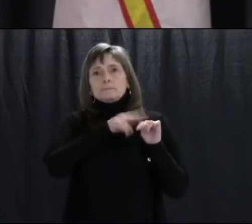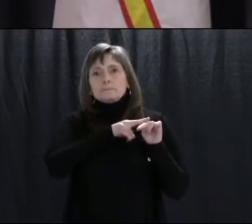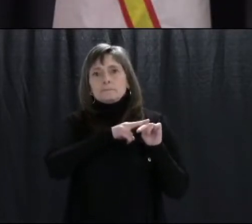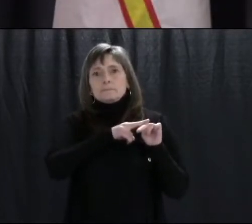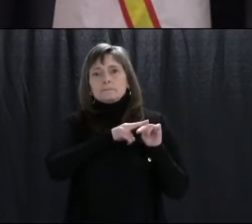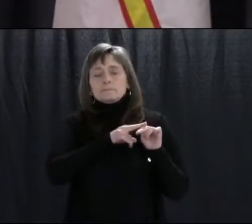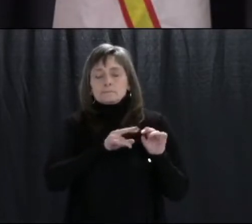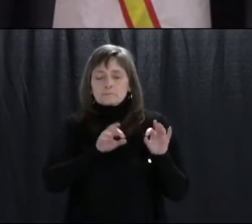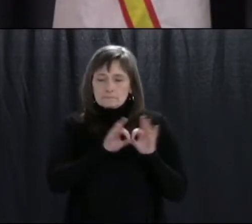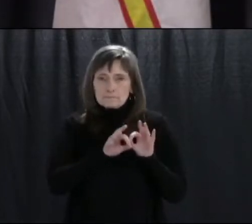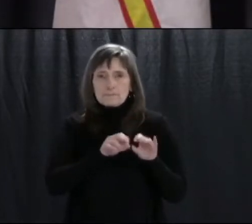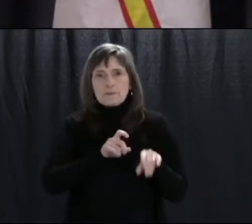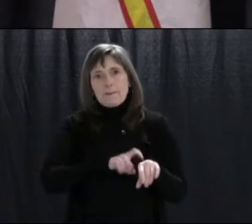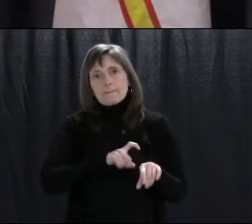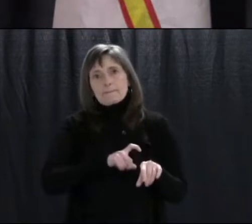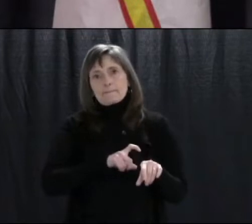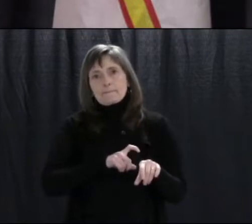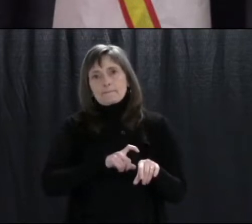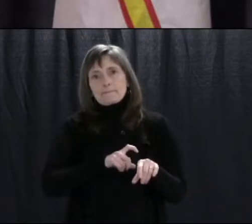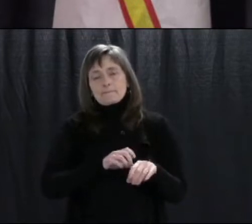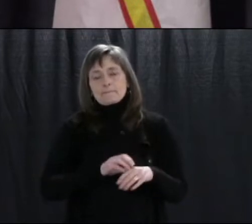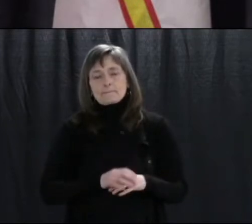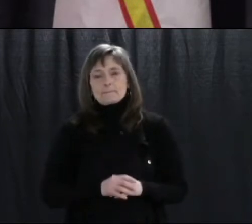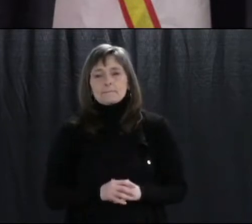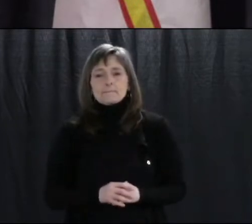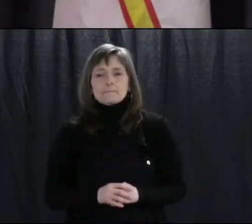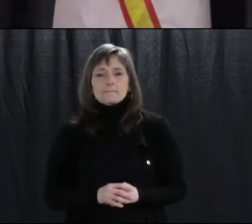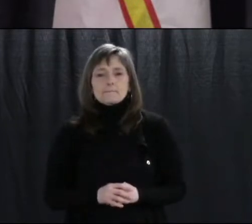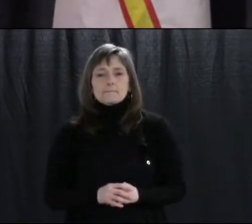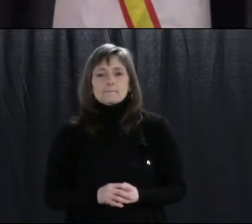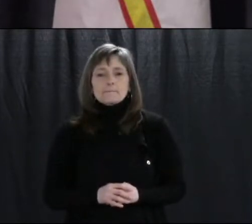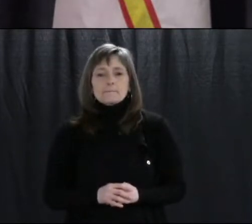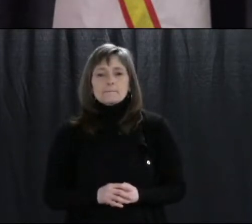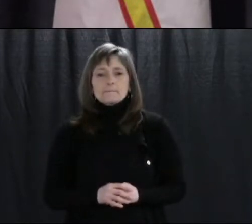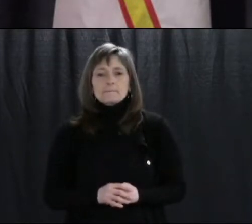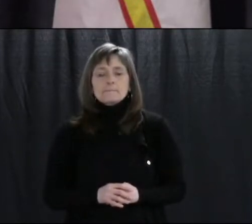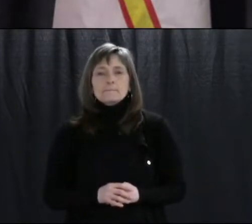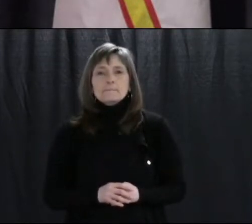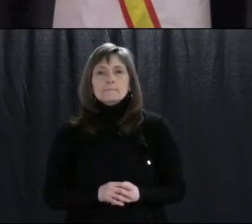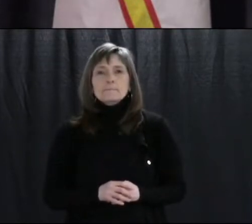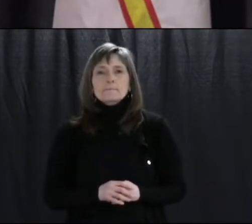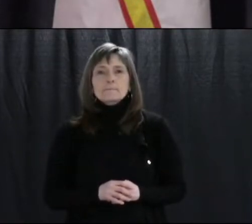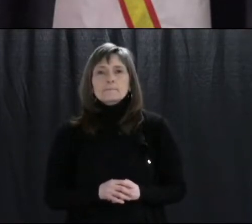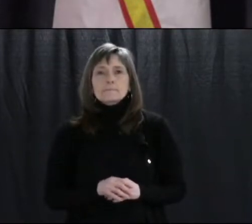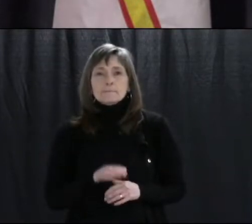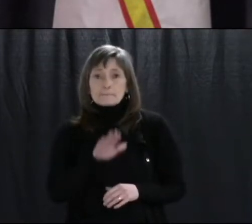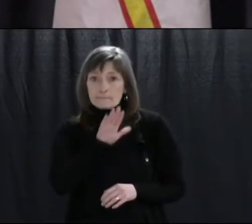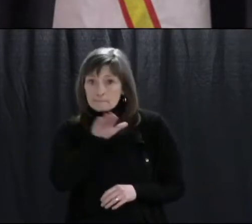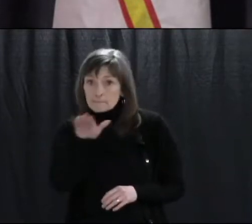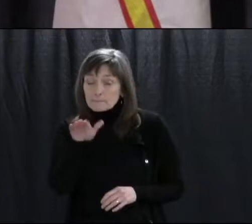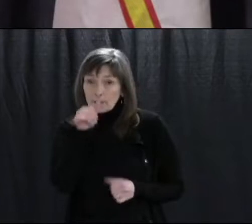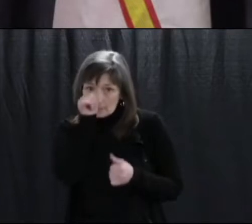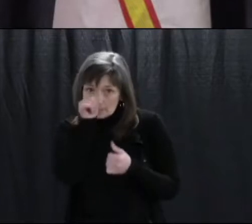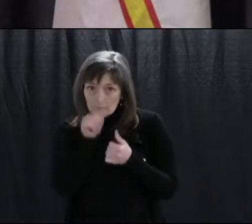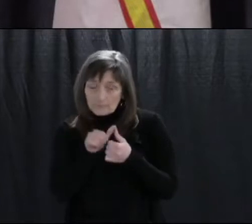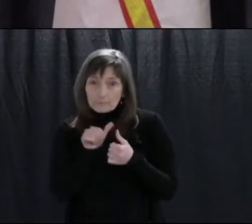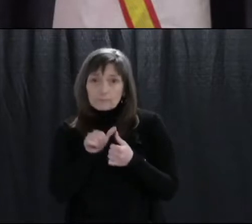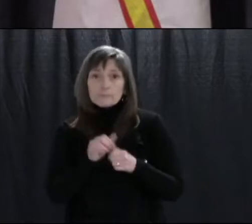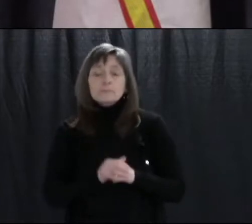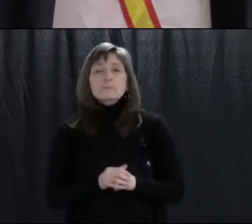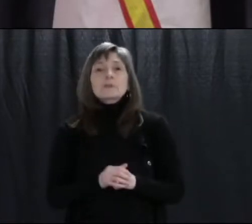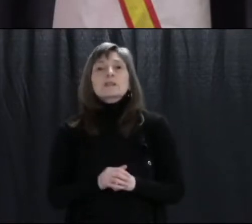a critical point for Newfoundland and Labrador. I want to remind everyone who is watching this afternoon that